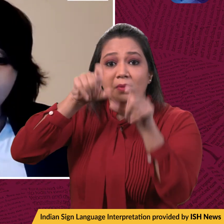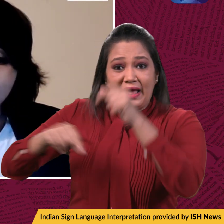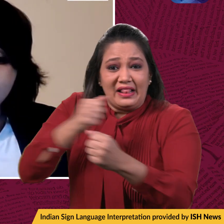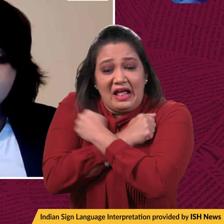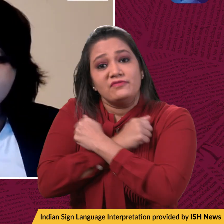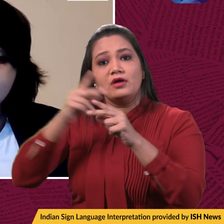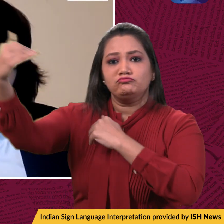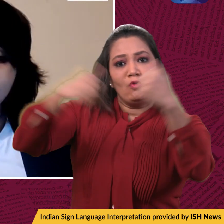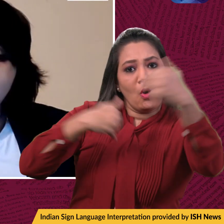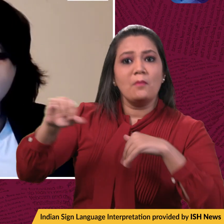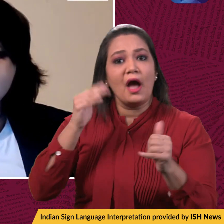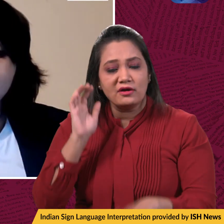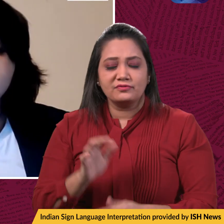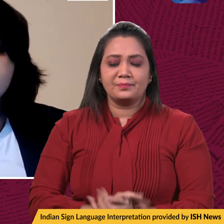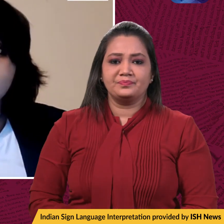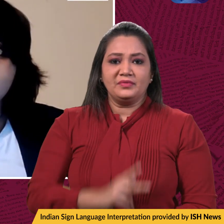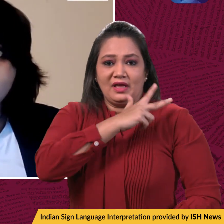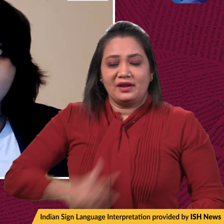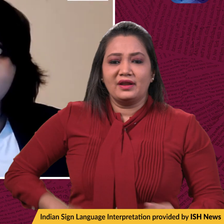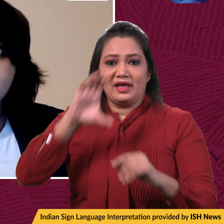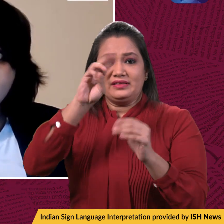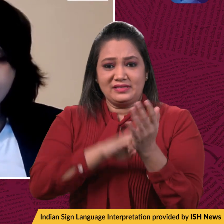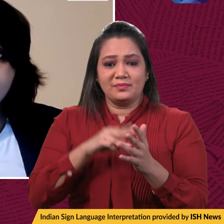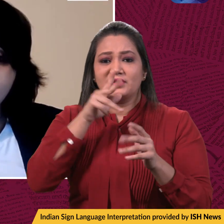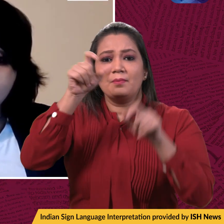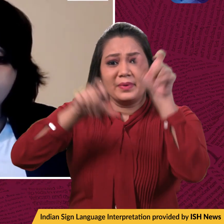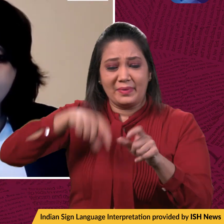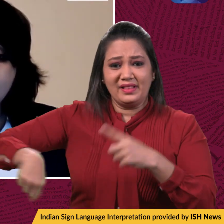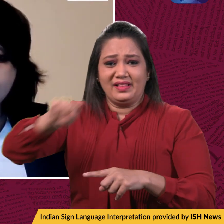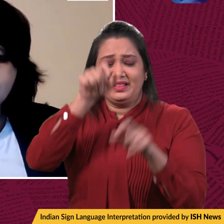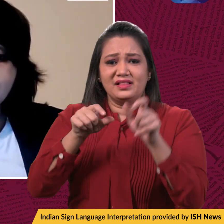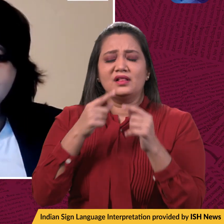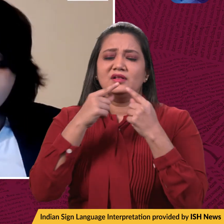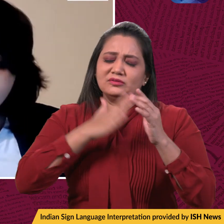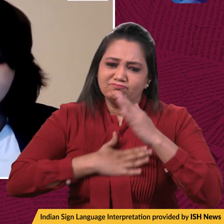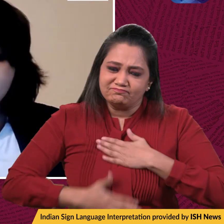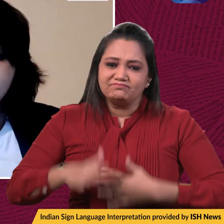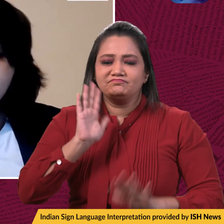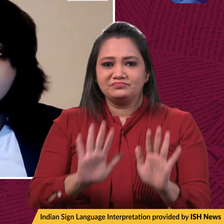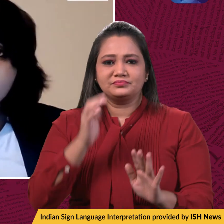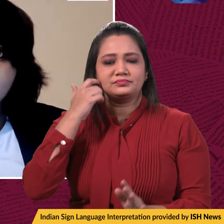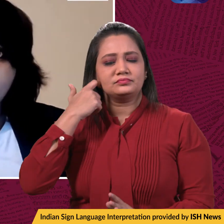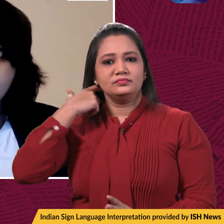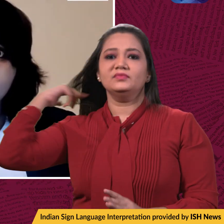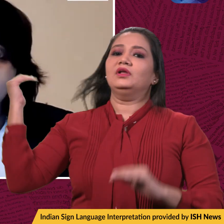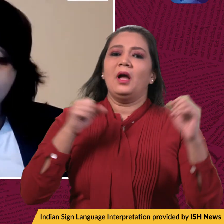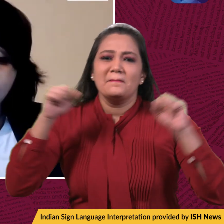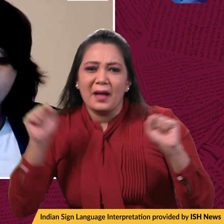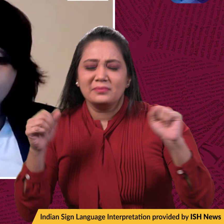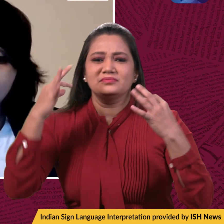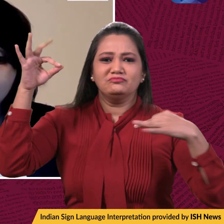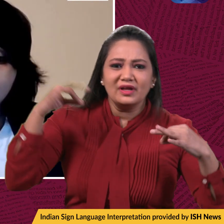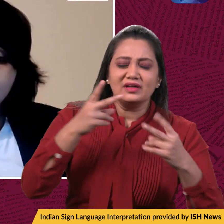them. The Chief Minister of Karnataka has requested, in the meantime, the people of Karnataka to maintain peace. Pubs and bars